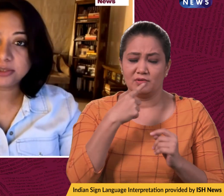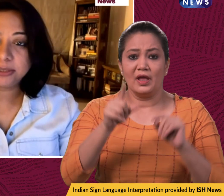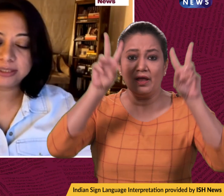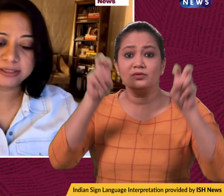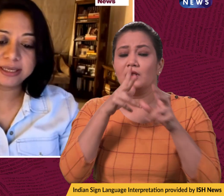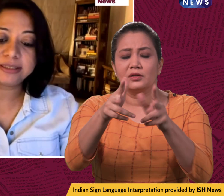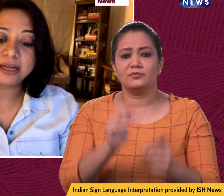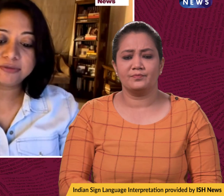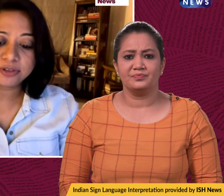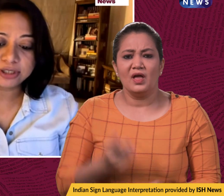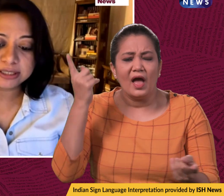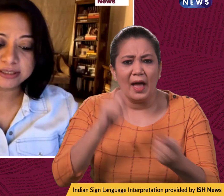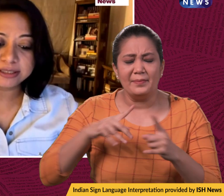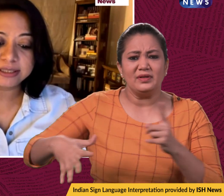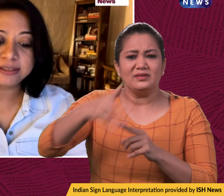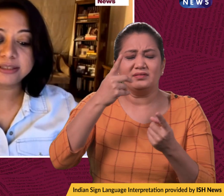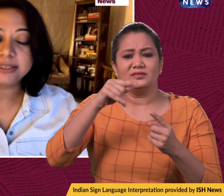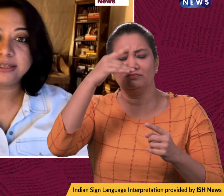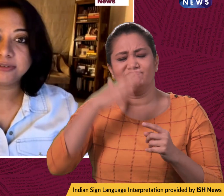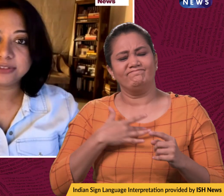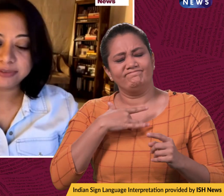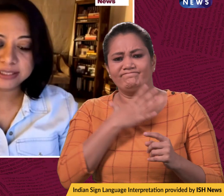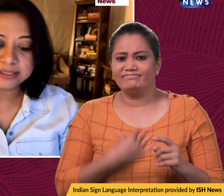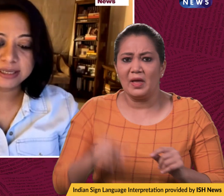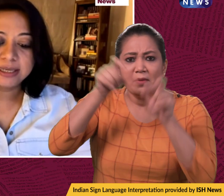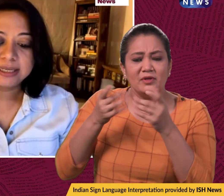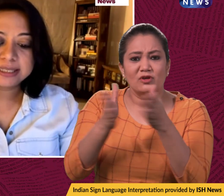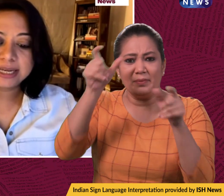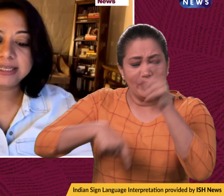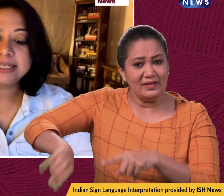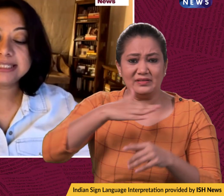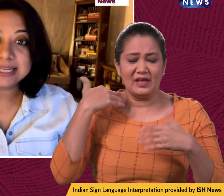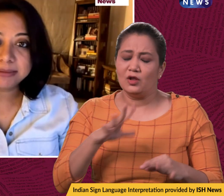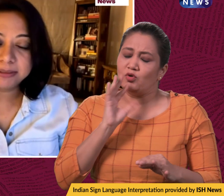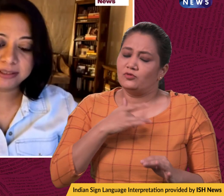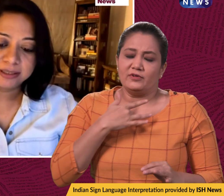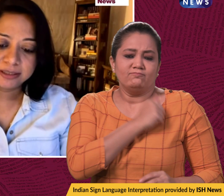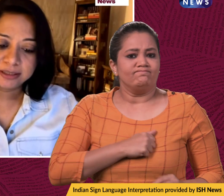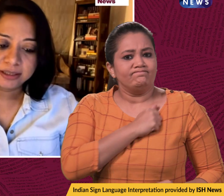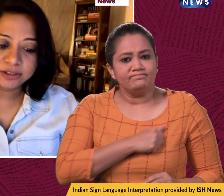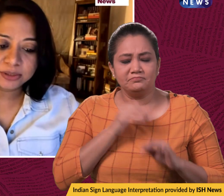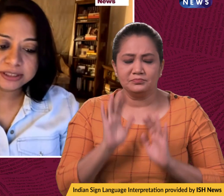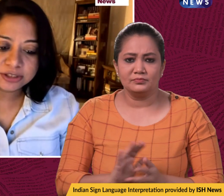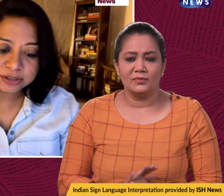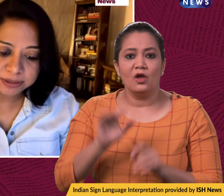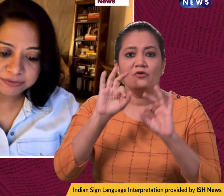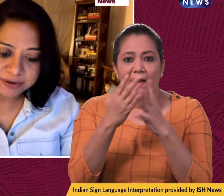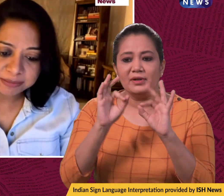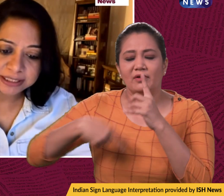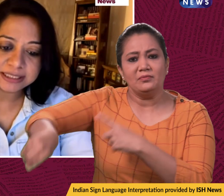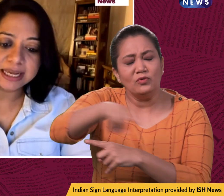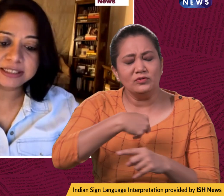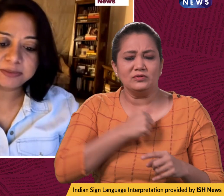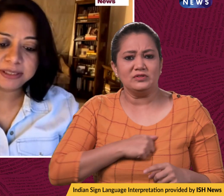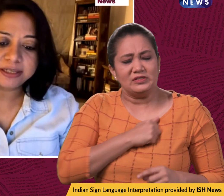and I'm quoting the tweet, said, that the unfortunate incident leading to the killing of civilians is highly condemnable. Condolences to the breved